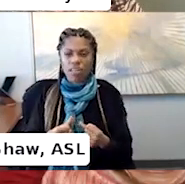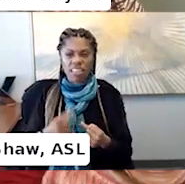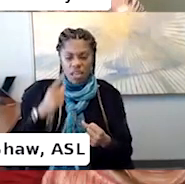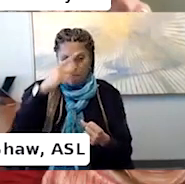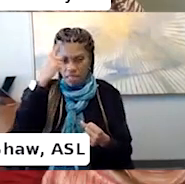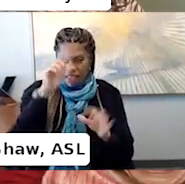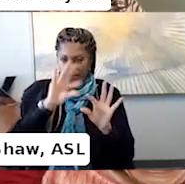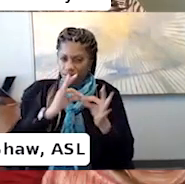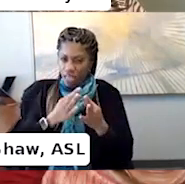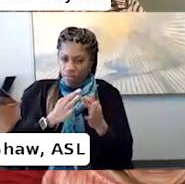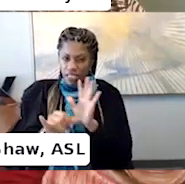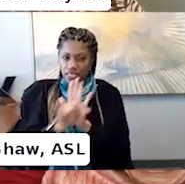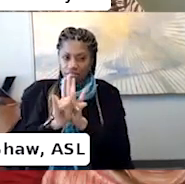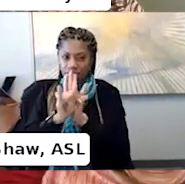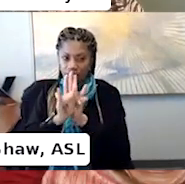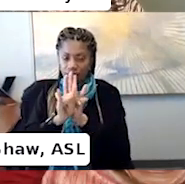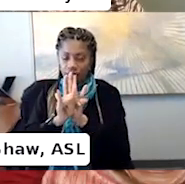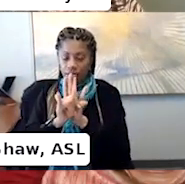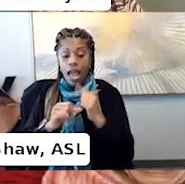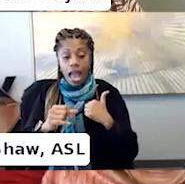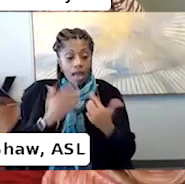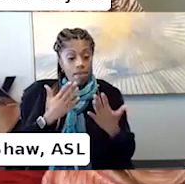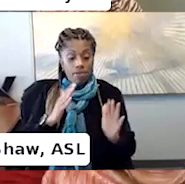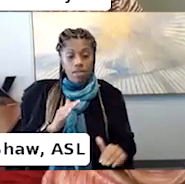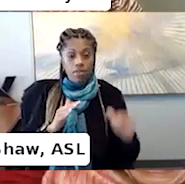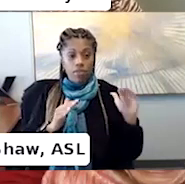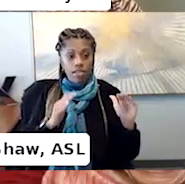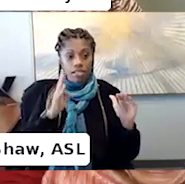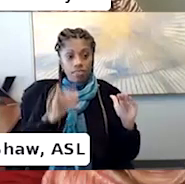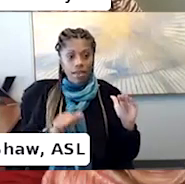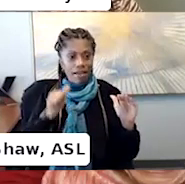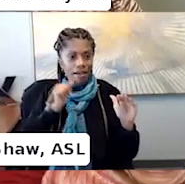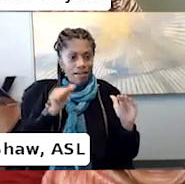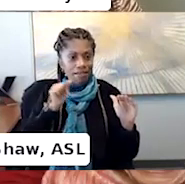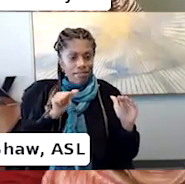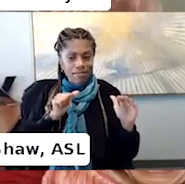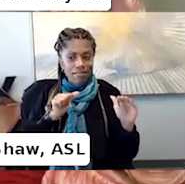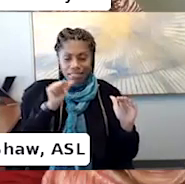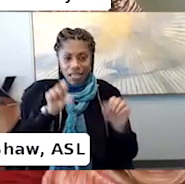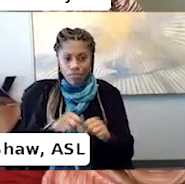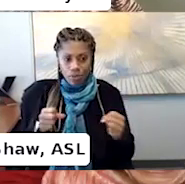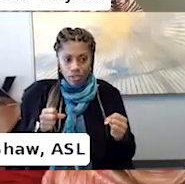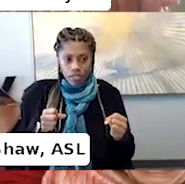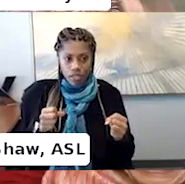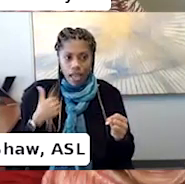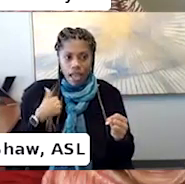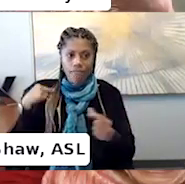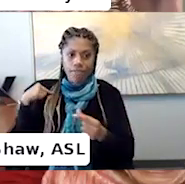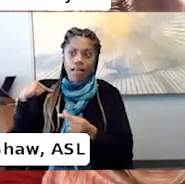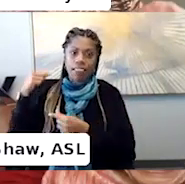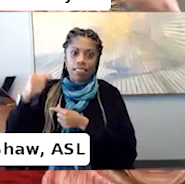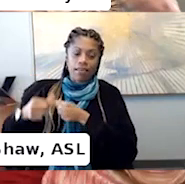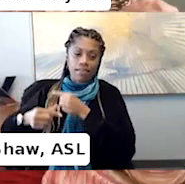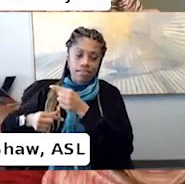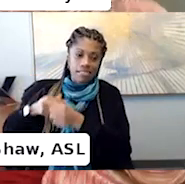different. I could have been raised by an auntie. Okay, that's not a broken Black family. We have a legacy